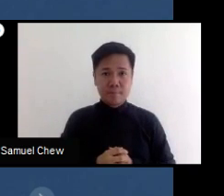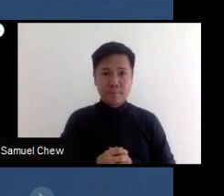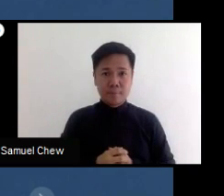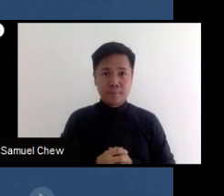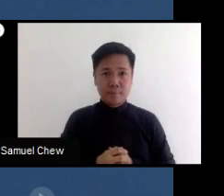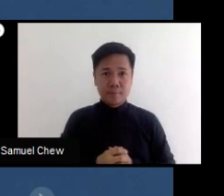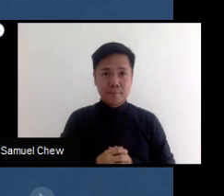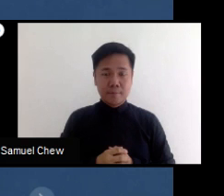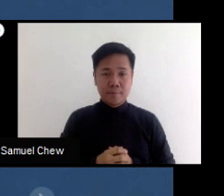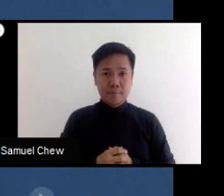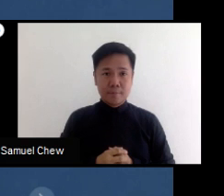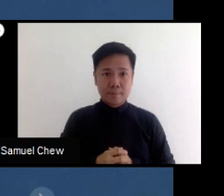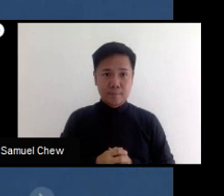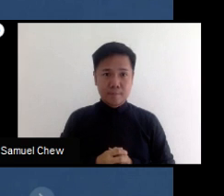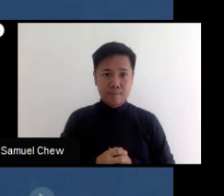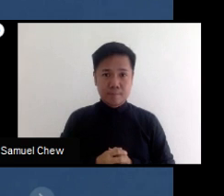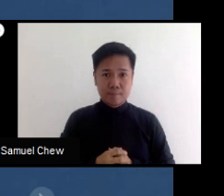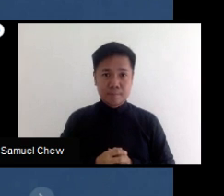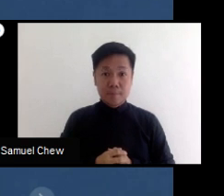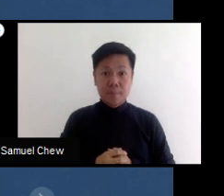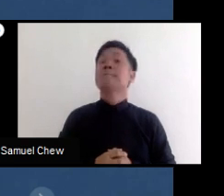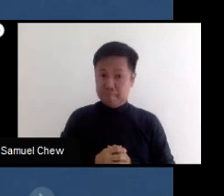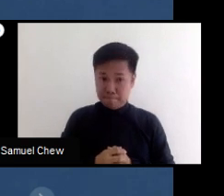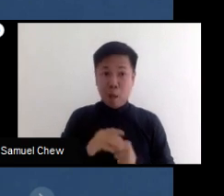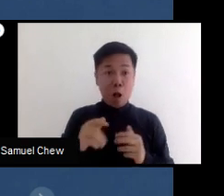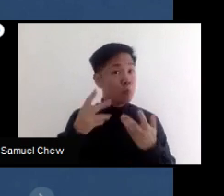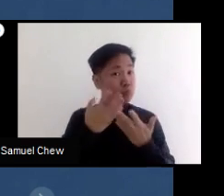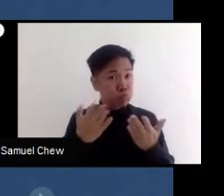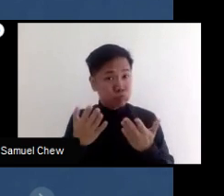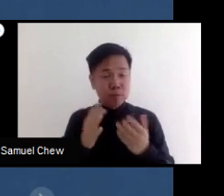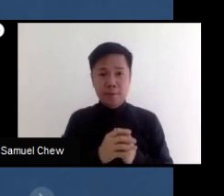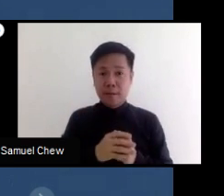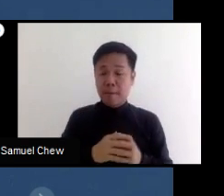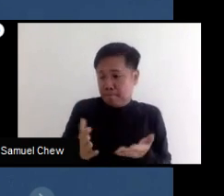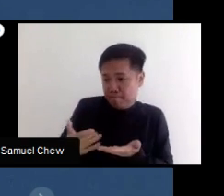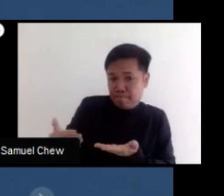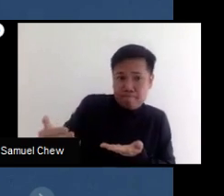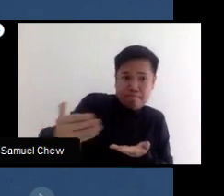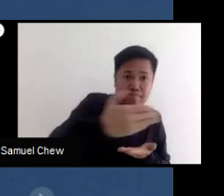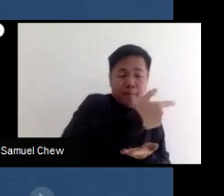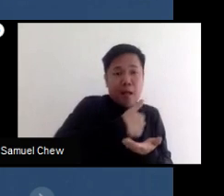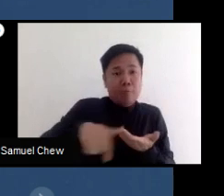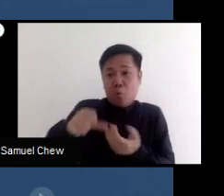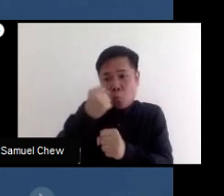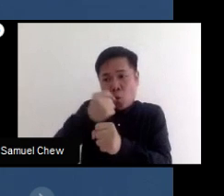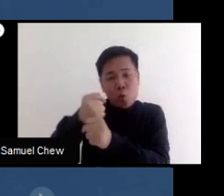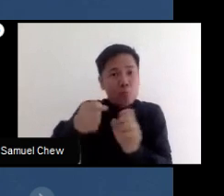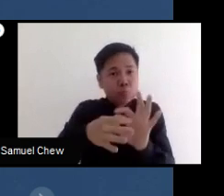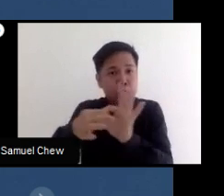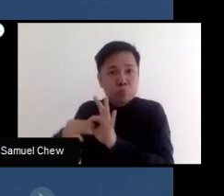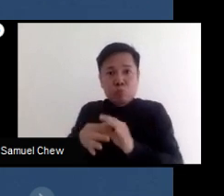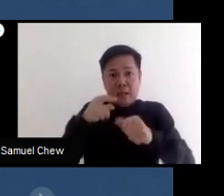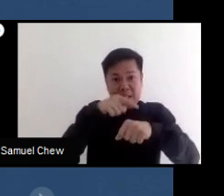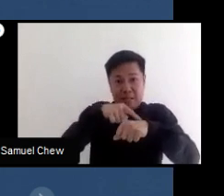also to collectively work on the end of COVID-19 pandemic and the